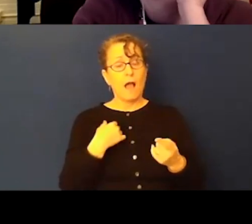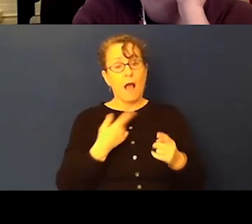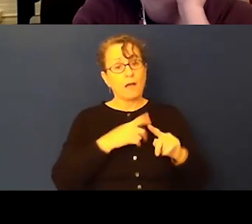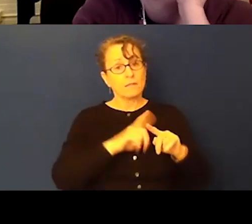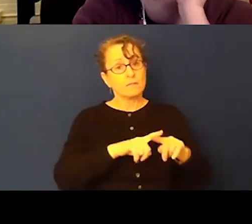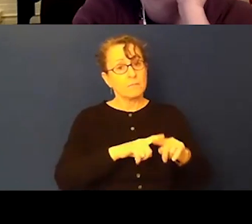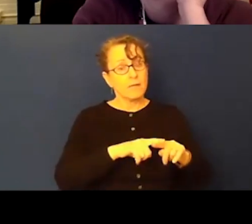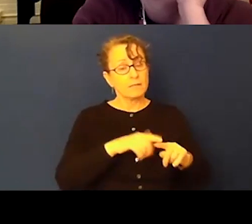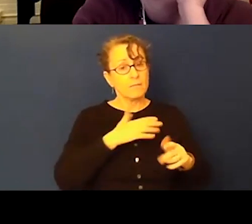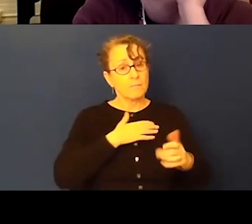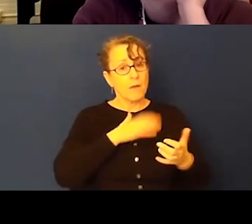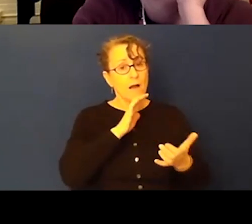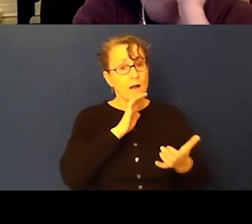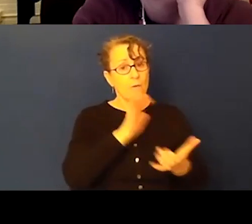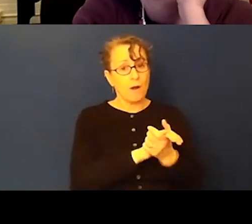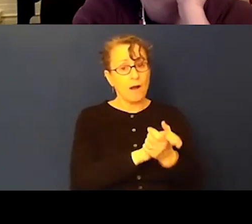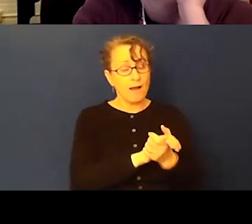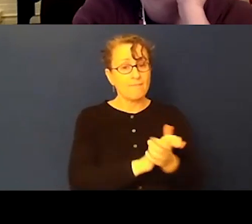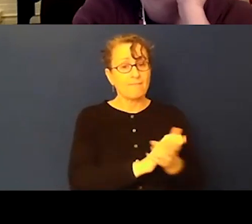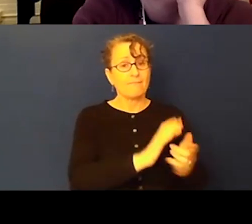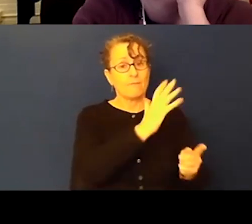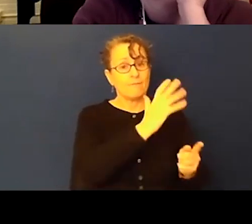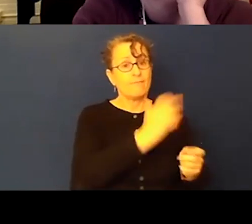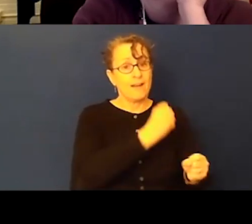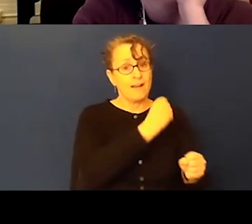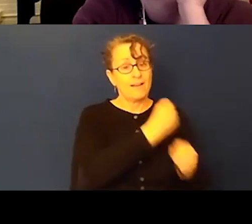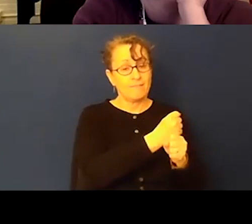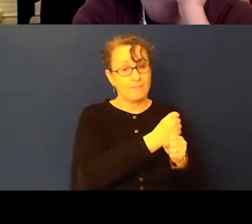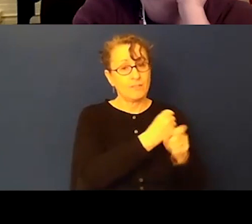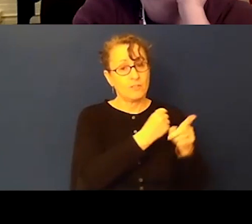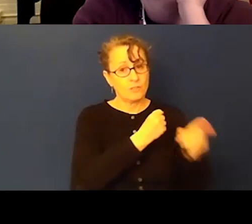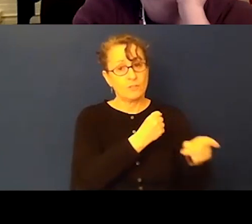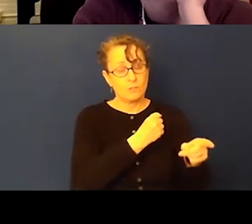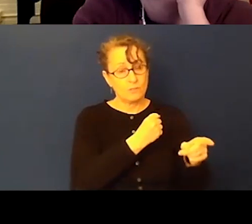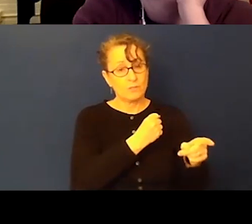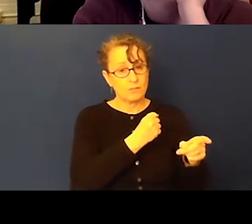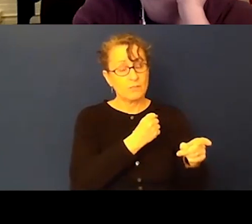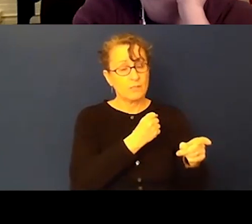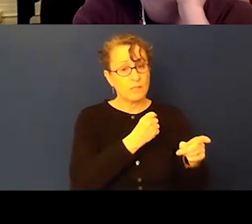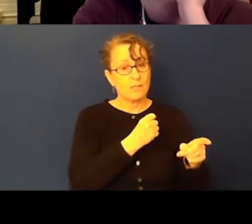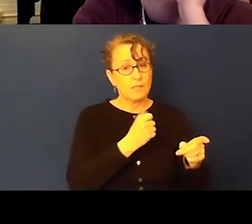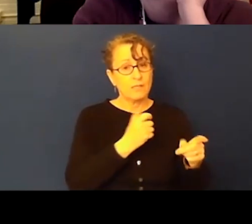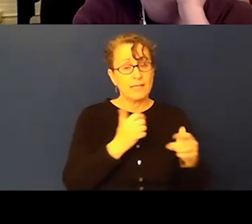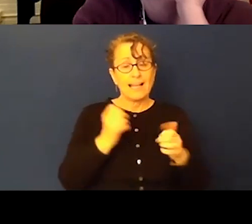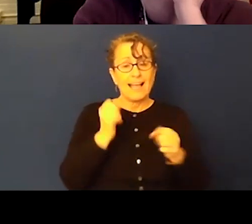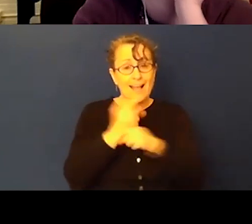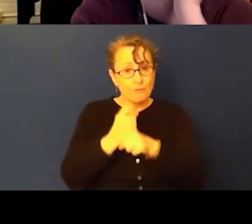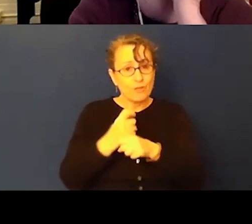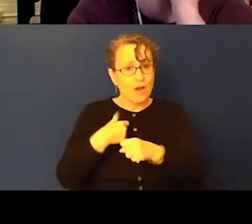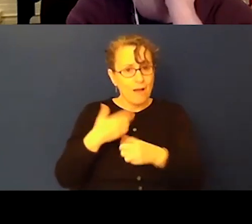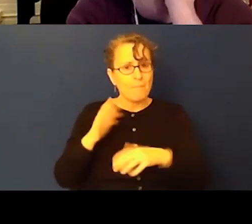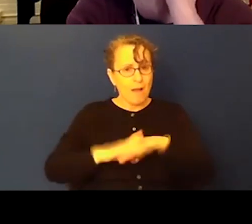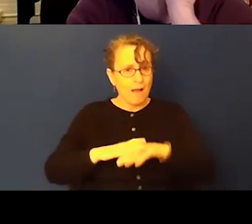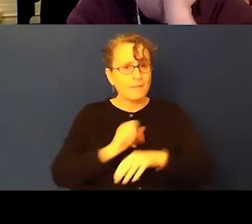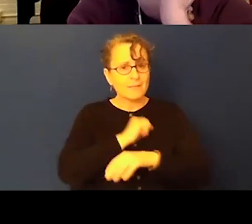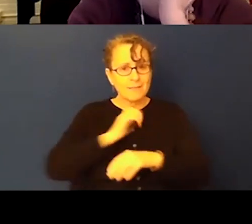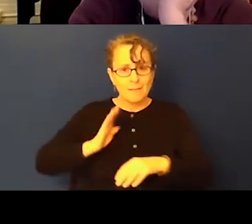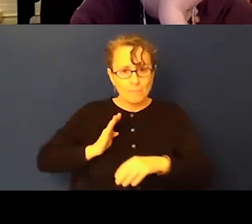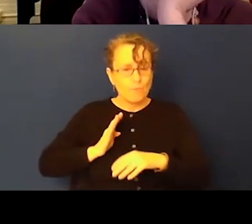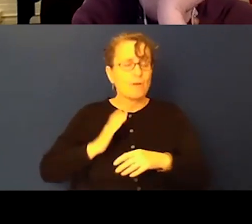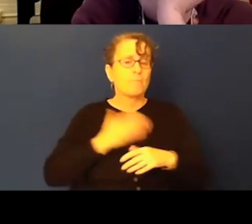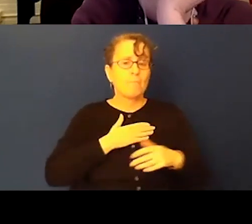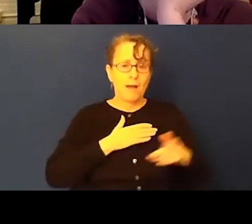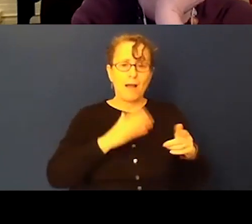do everything from possibly, actually today, 5 p.m. till whenever we're done, you know.